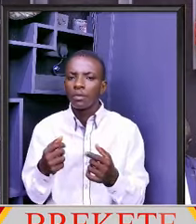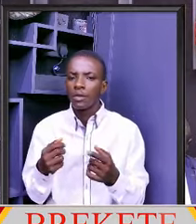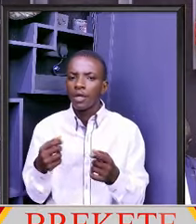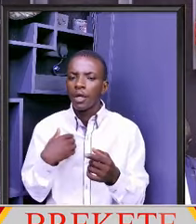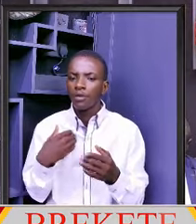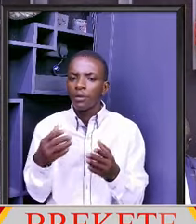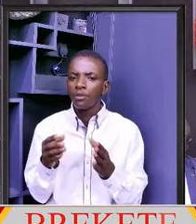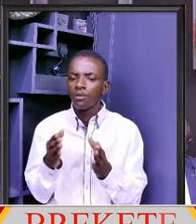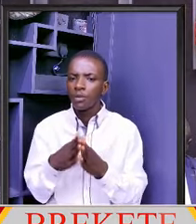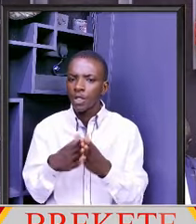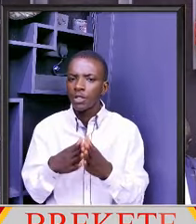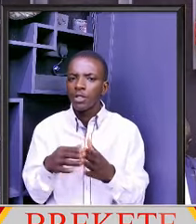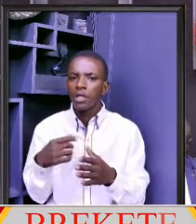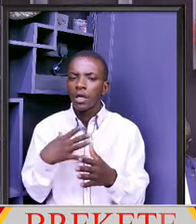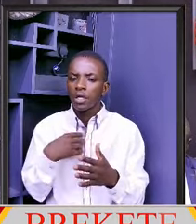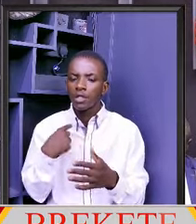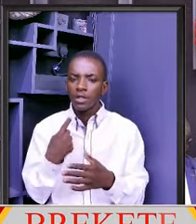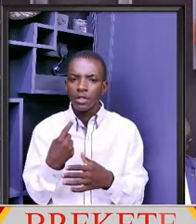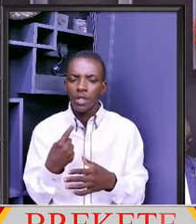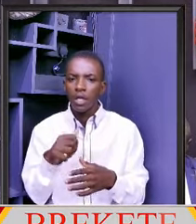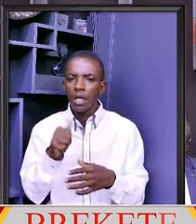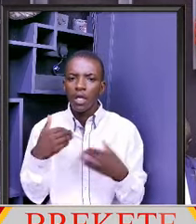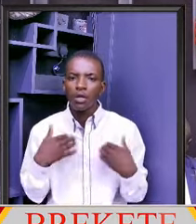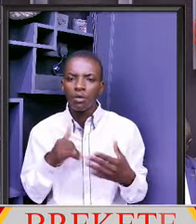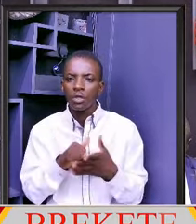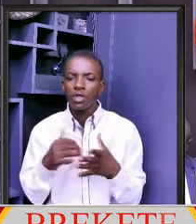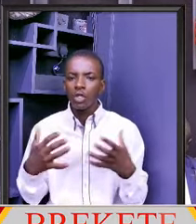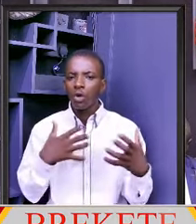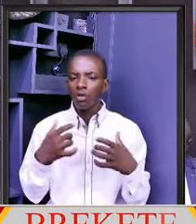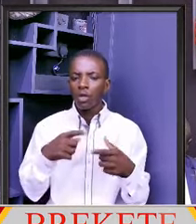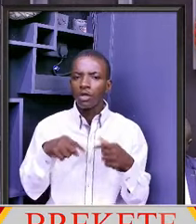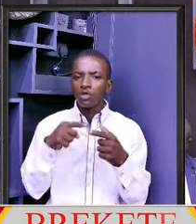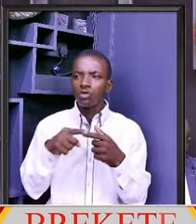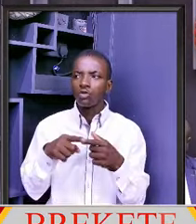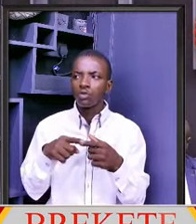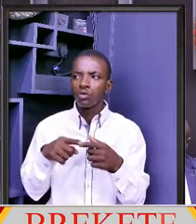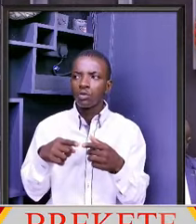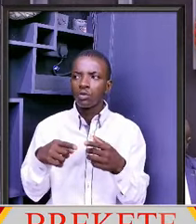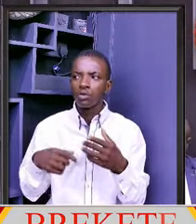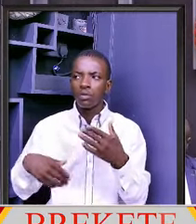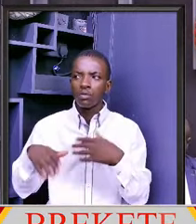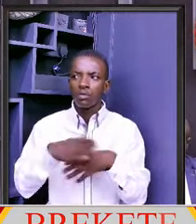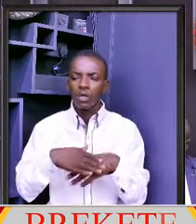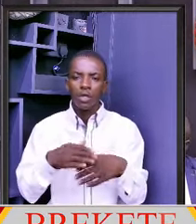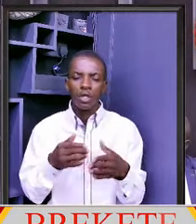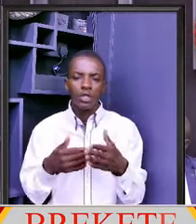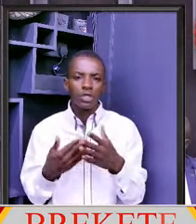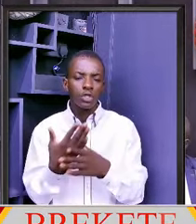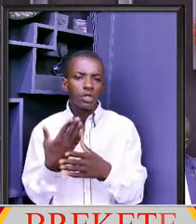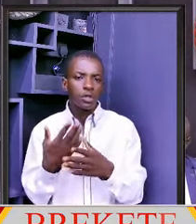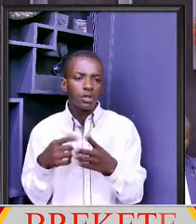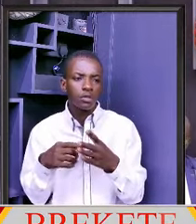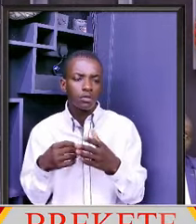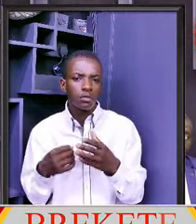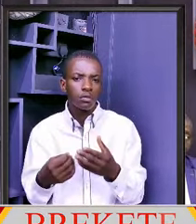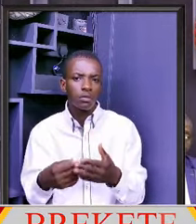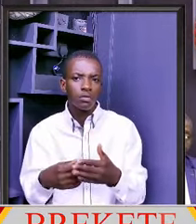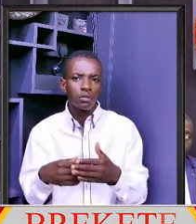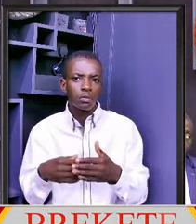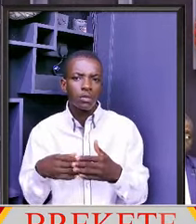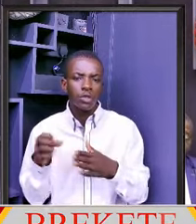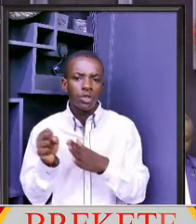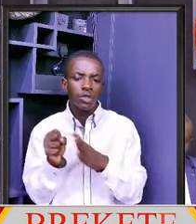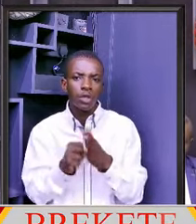sir, and he said, anybody who is complaining should go back to his state and go and generate money. Should go